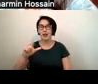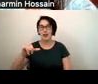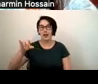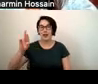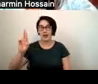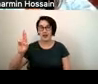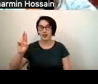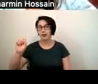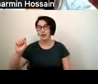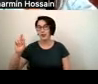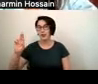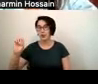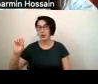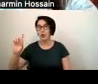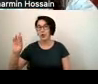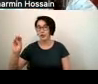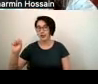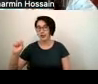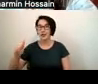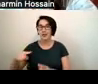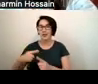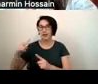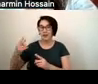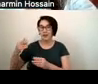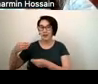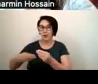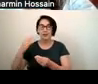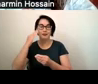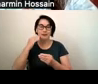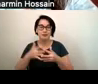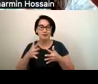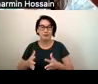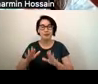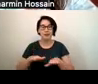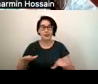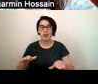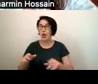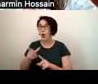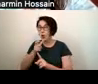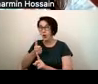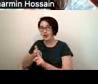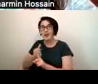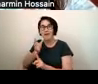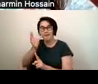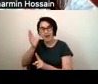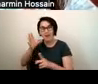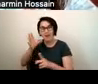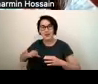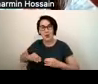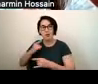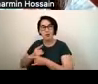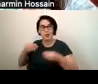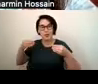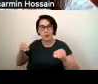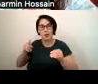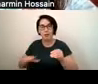today, is about second-generation Korean-American children of liquor store owners in the LA area. And it